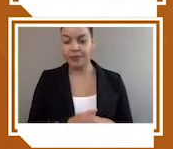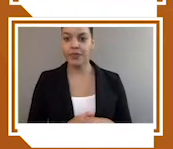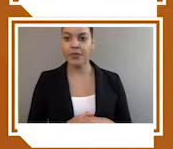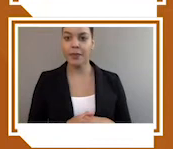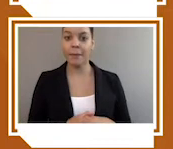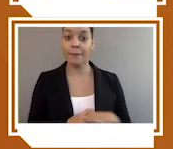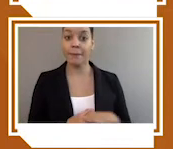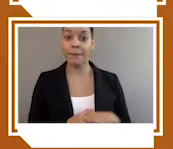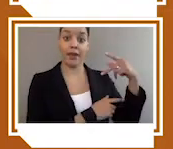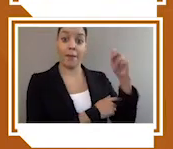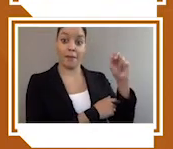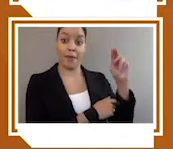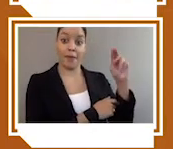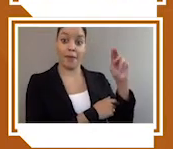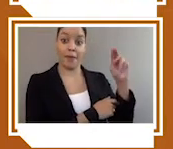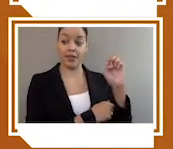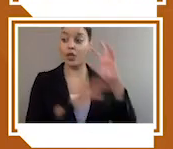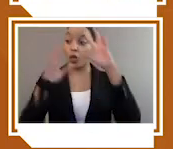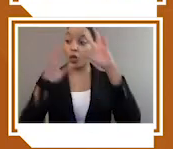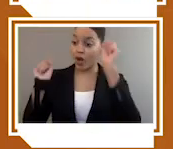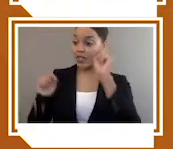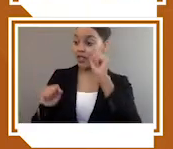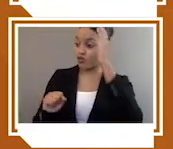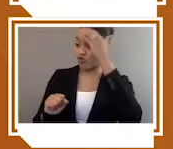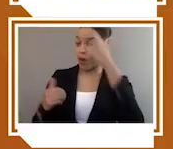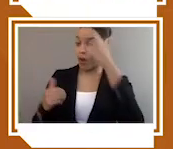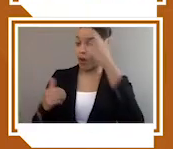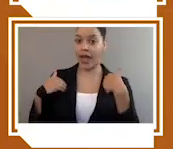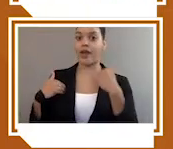Pence, all President right. Trump had Jewish grandchildren. Me, slave owners have black